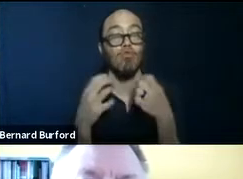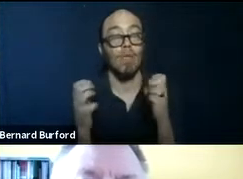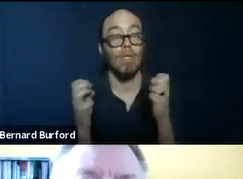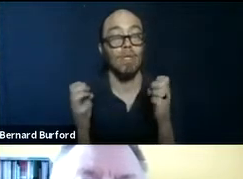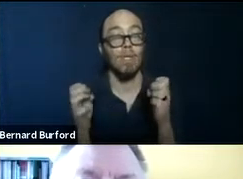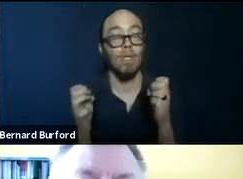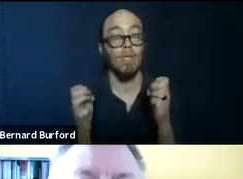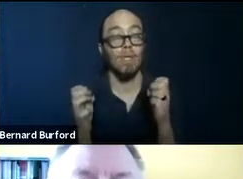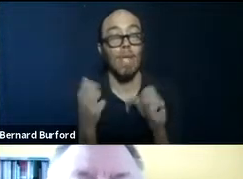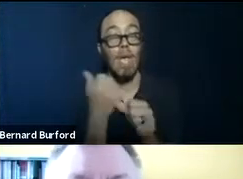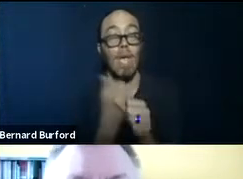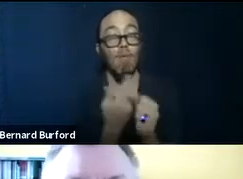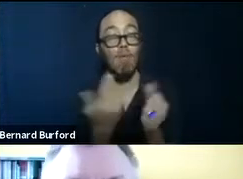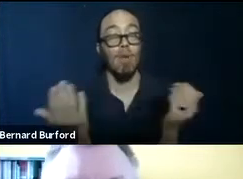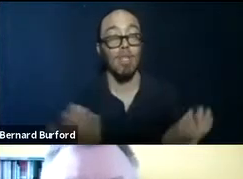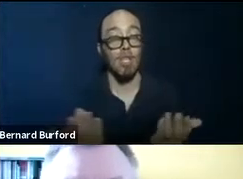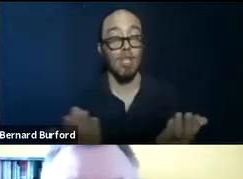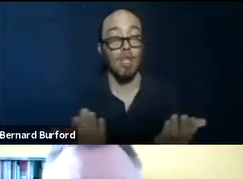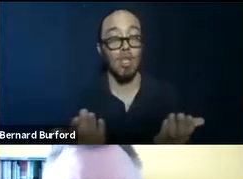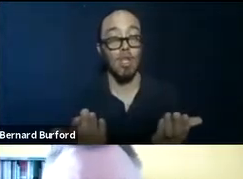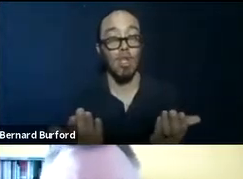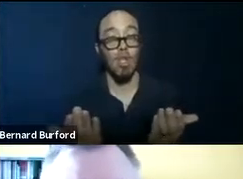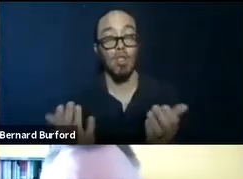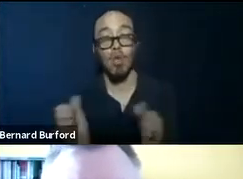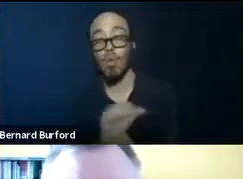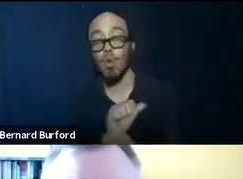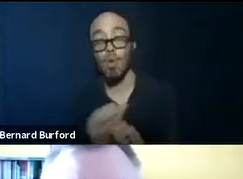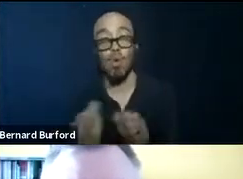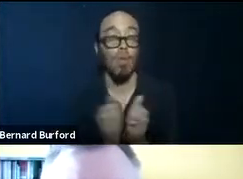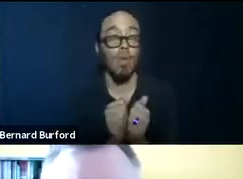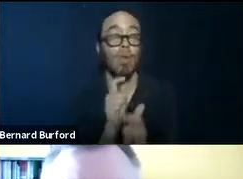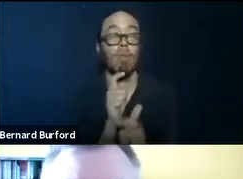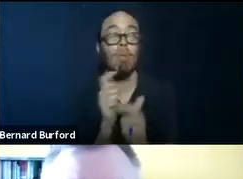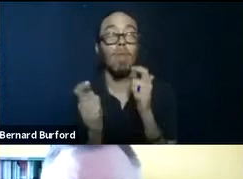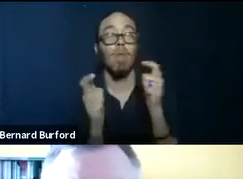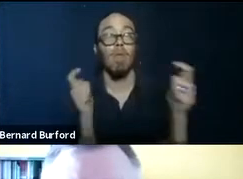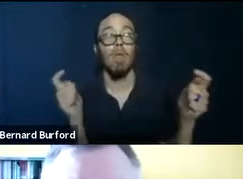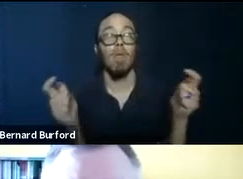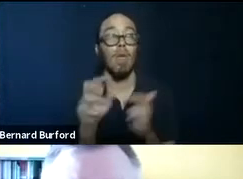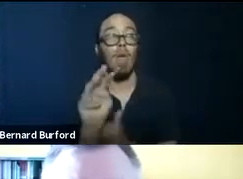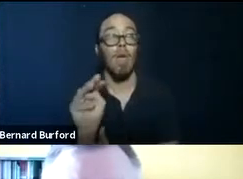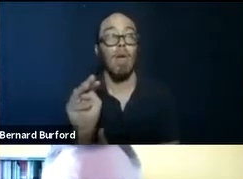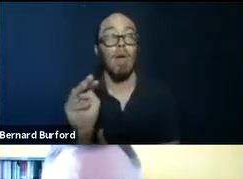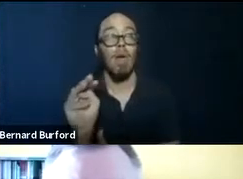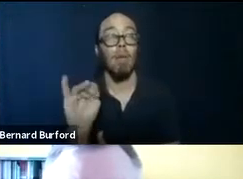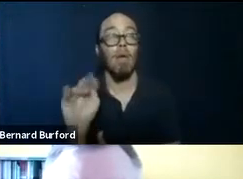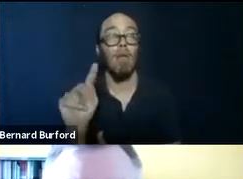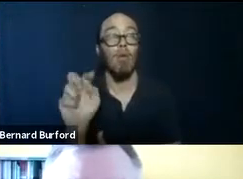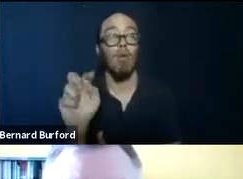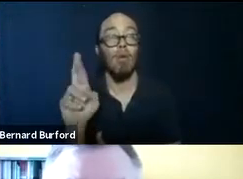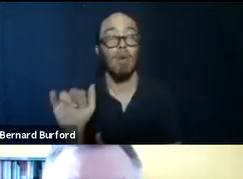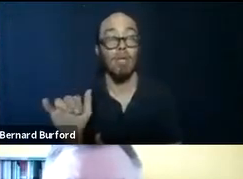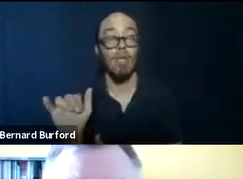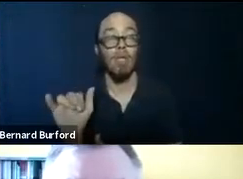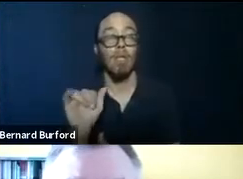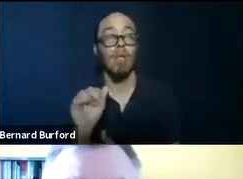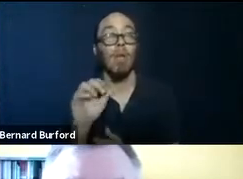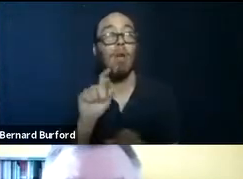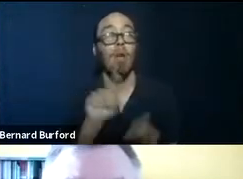All of us here who work with the largest minority in the world also understand the